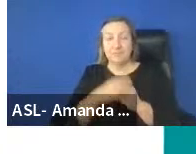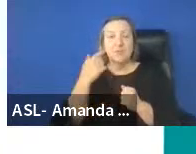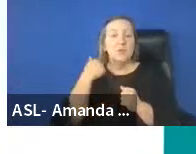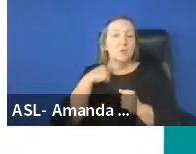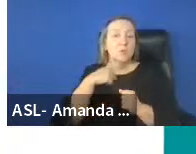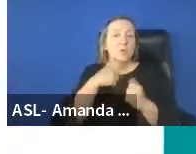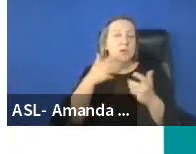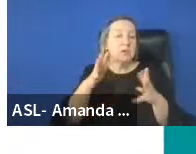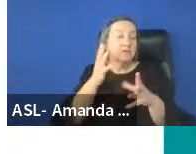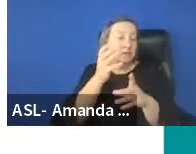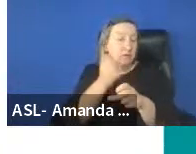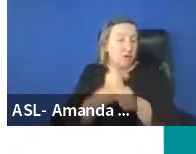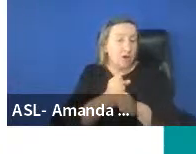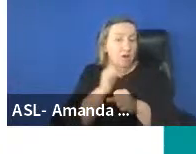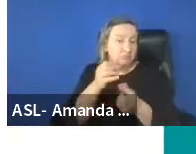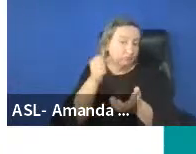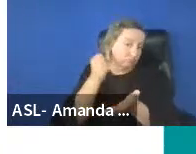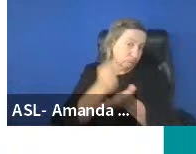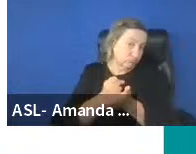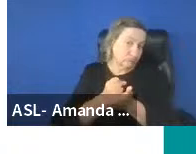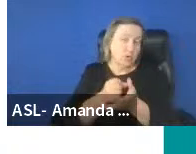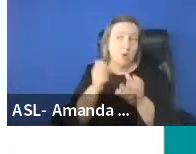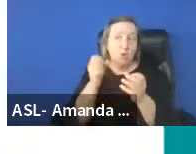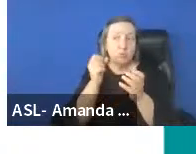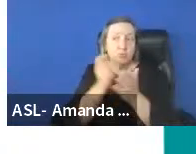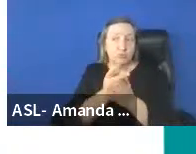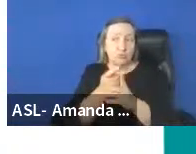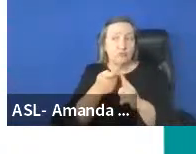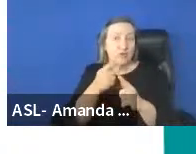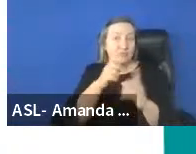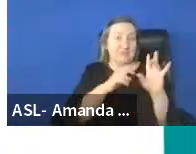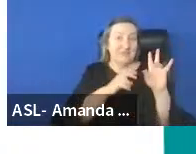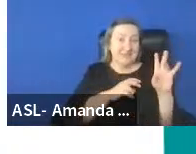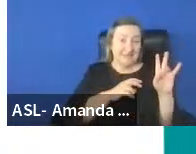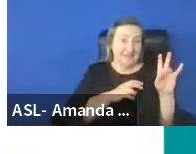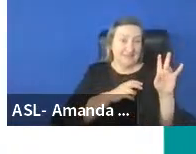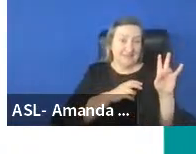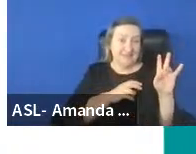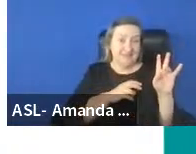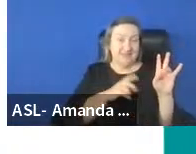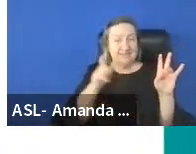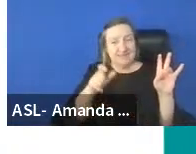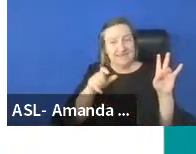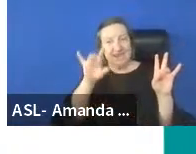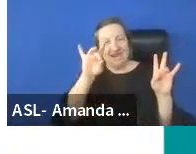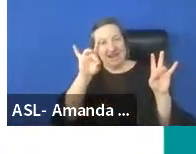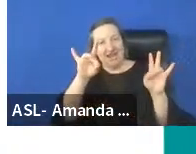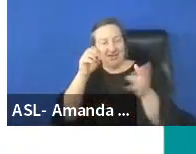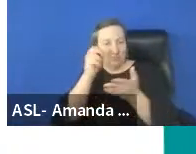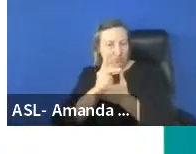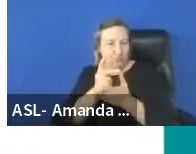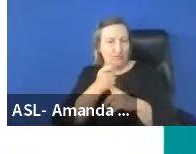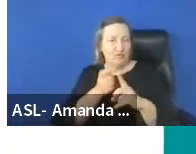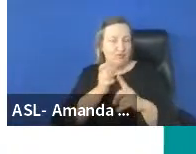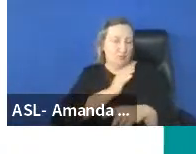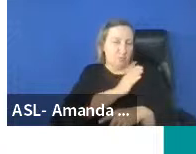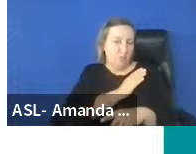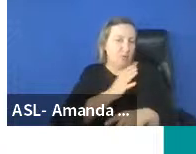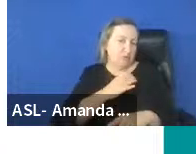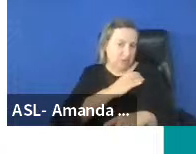received the endorsement of 7 of the 8 partner boards or councils, and with